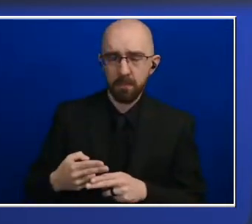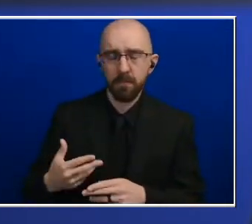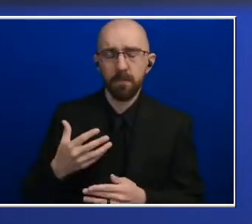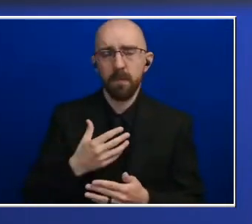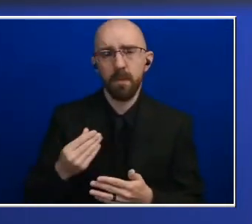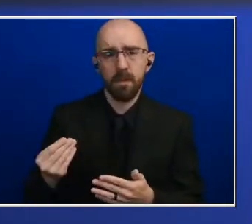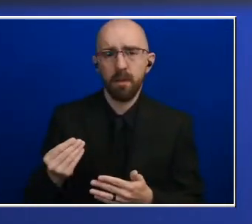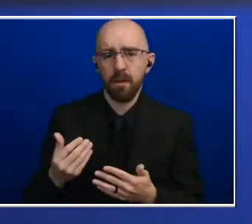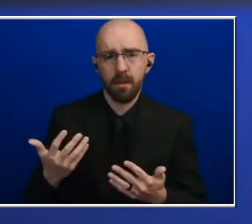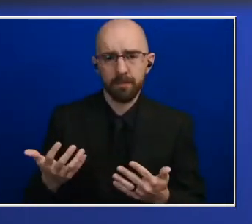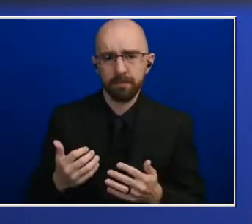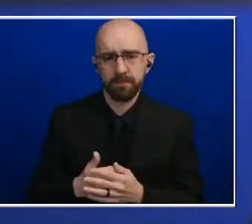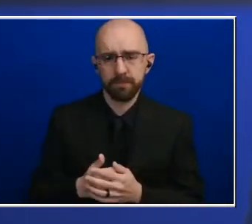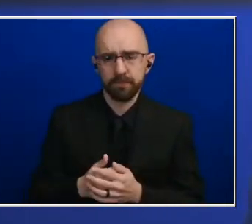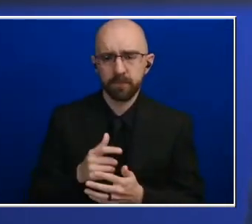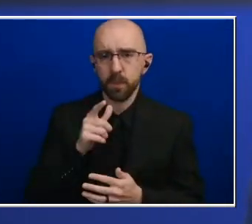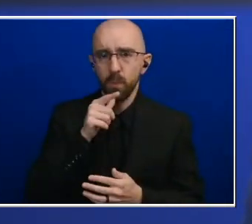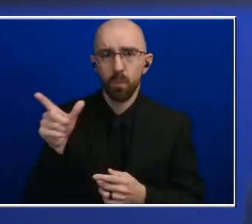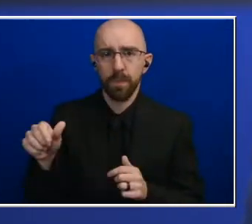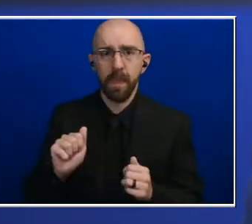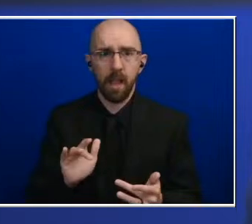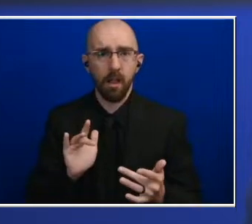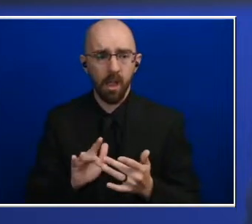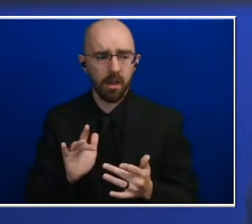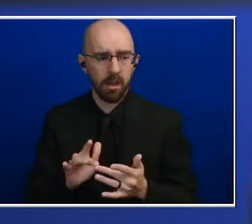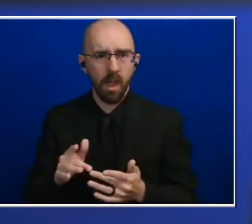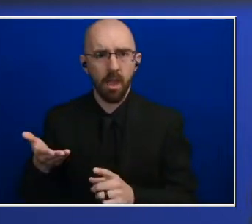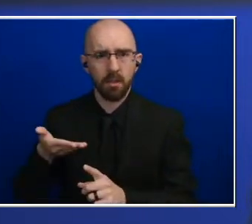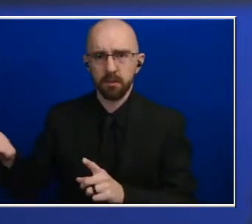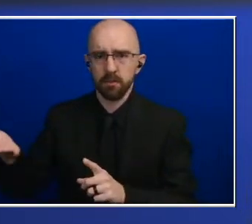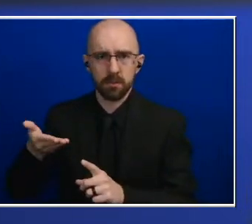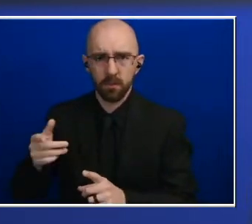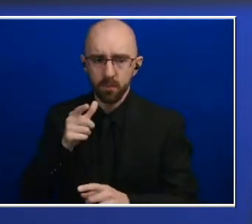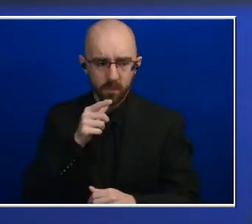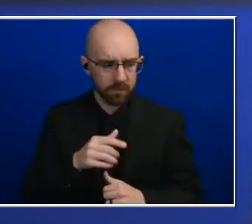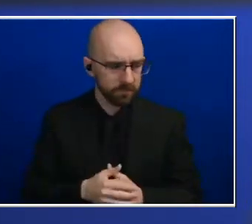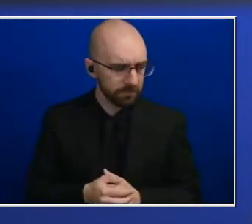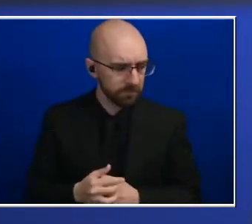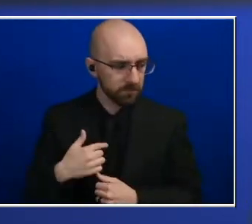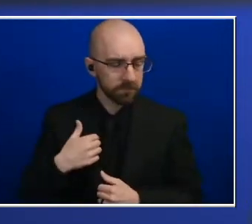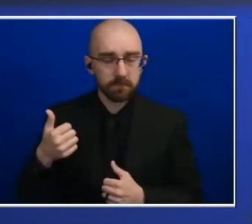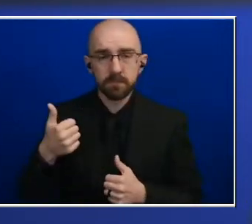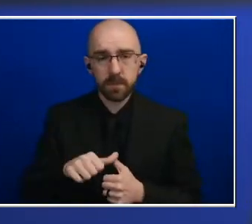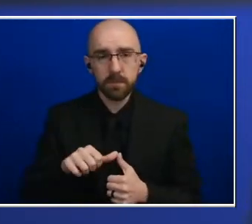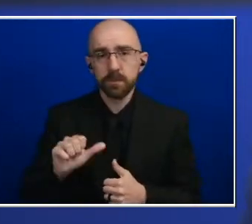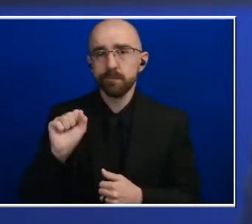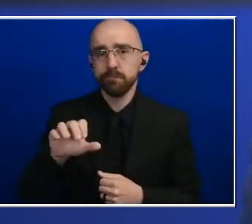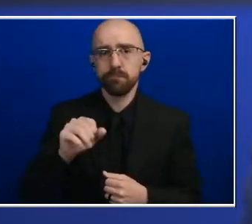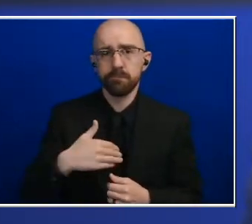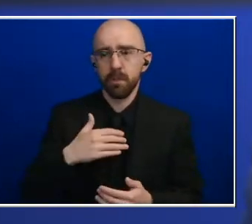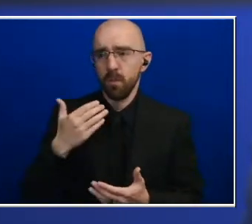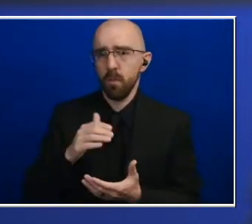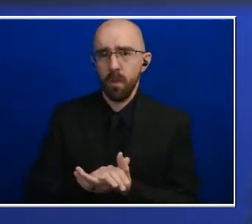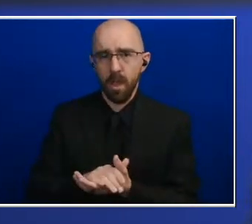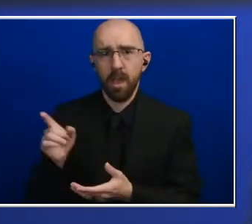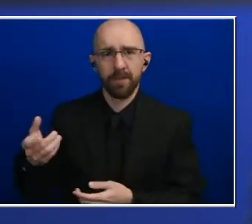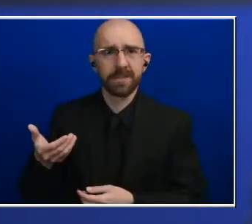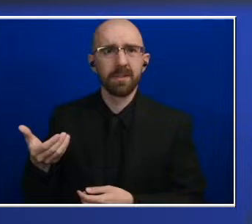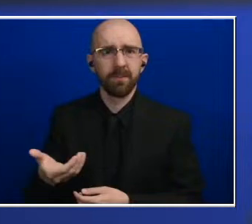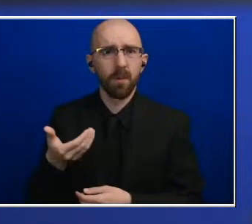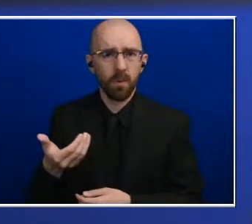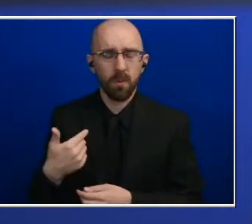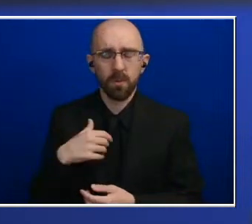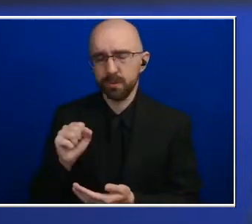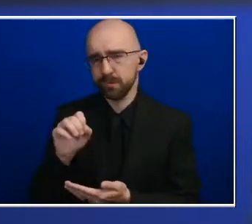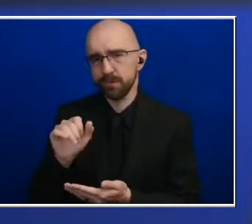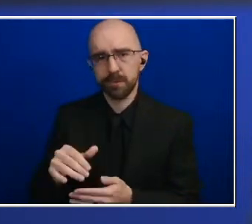who they could contact. And I remember giving them my wife's mobile phone number. She was working on